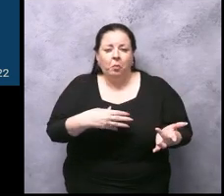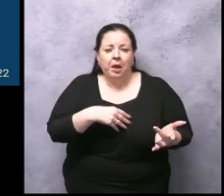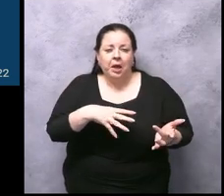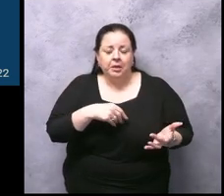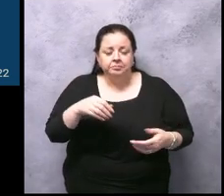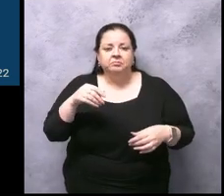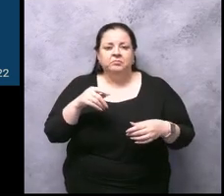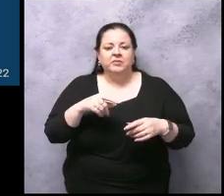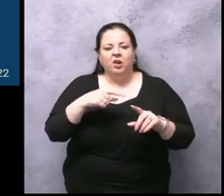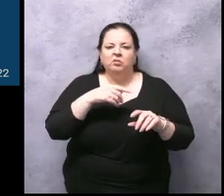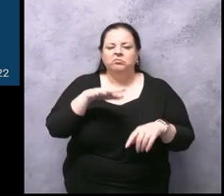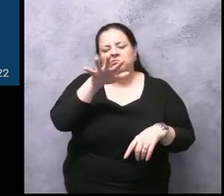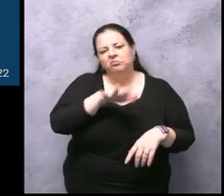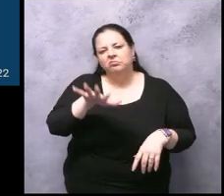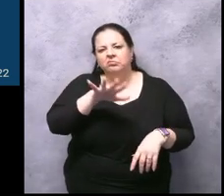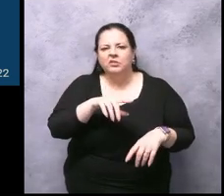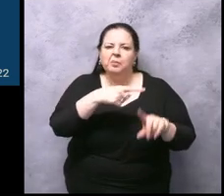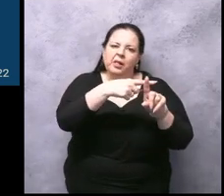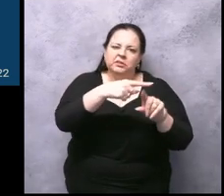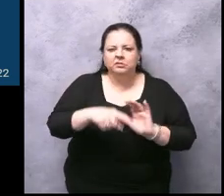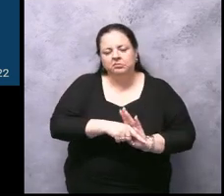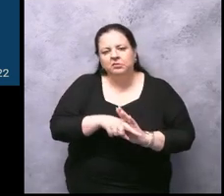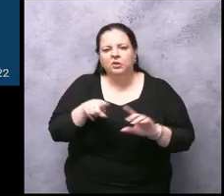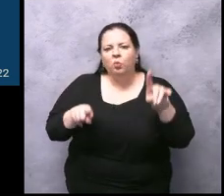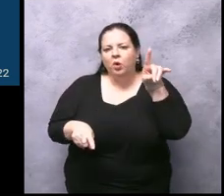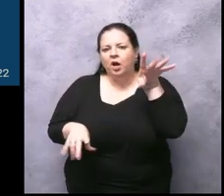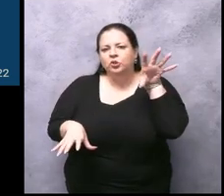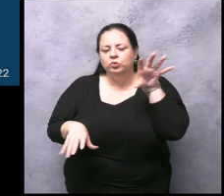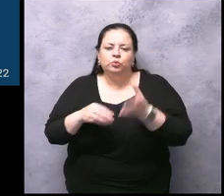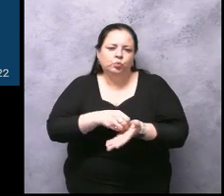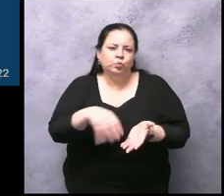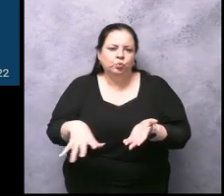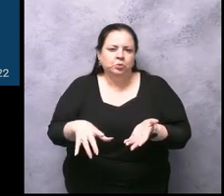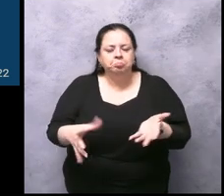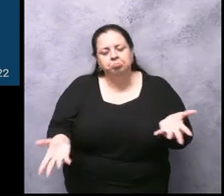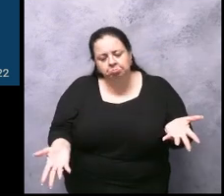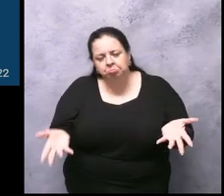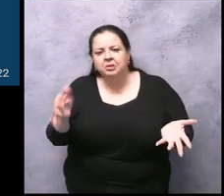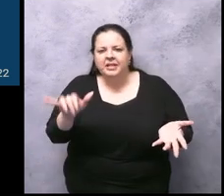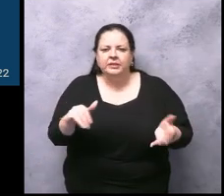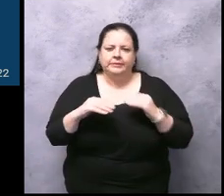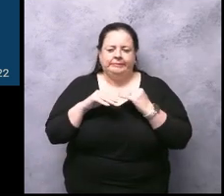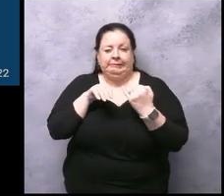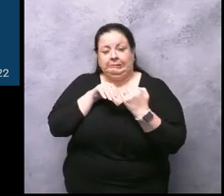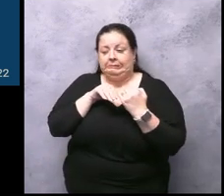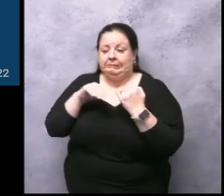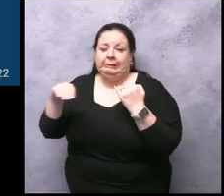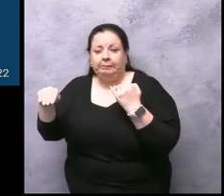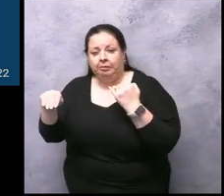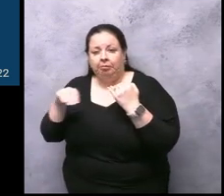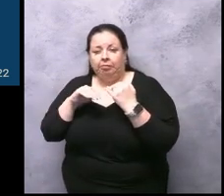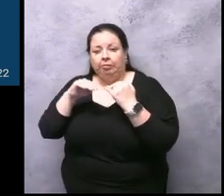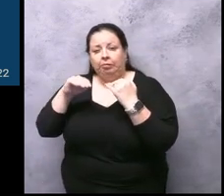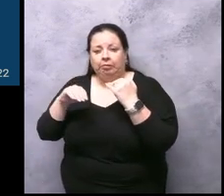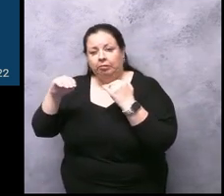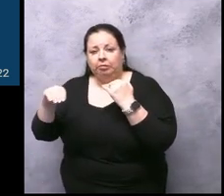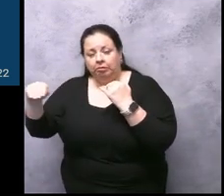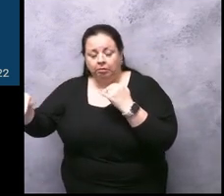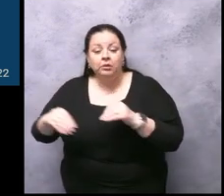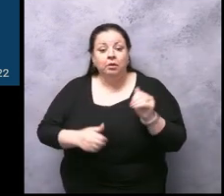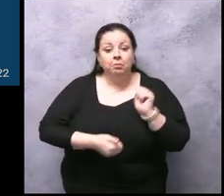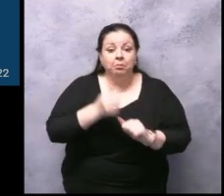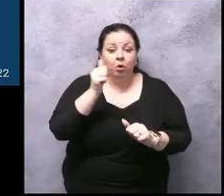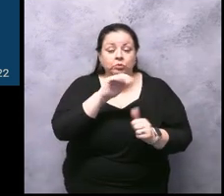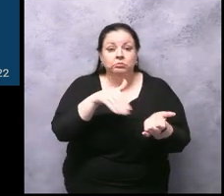plus or minus 100 student change over the next 10 years. So that's basically stable. That is basically most of the district at the